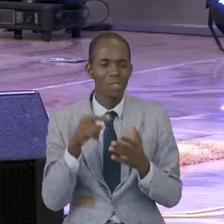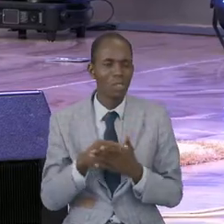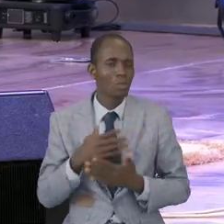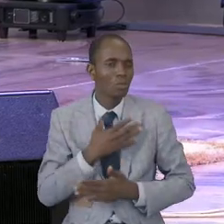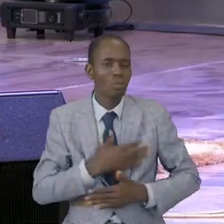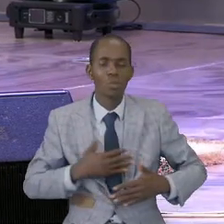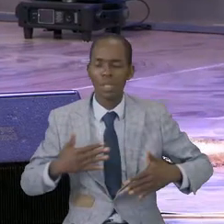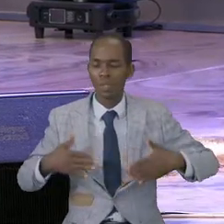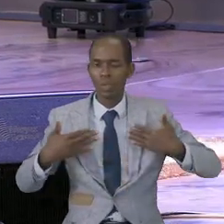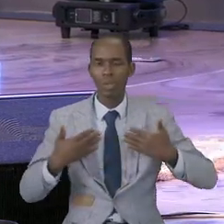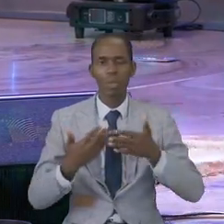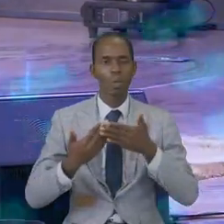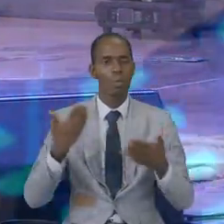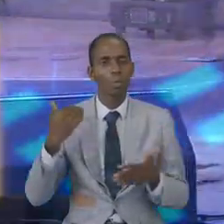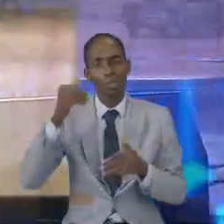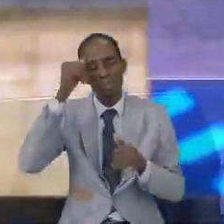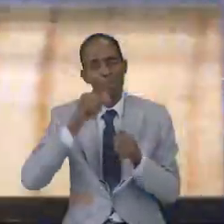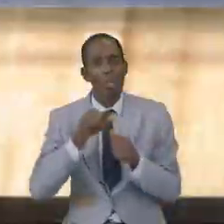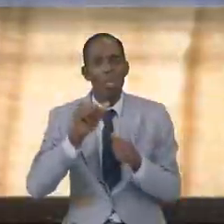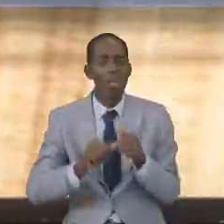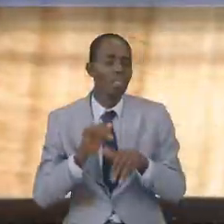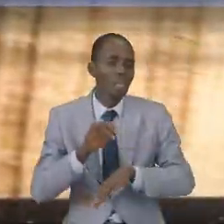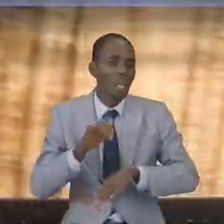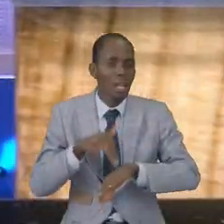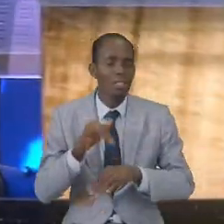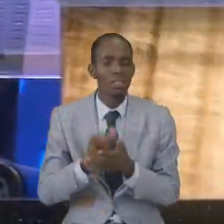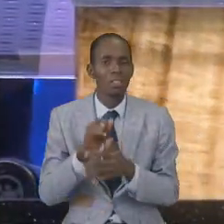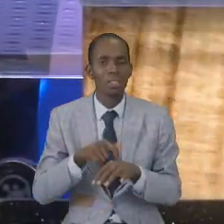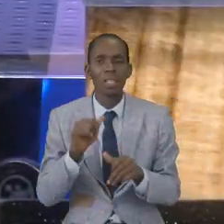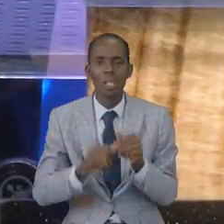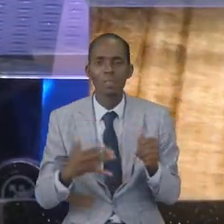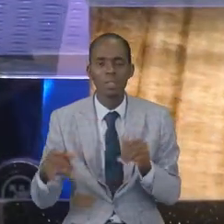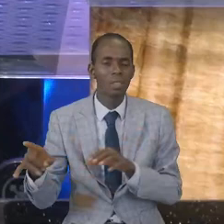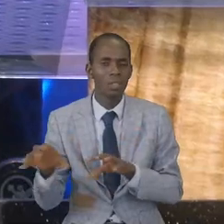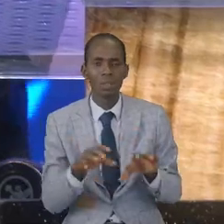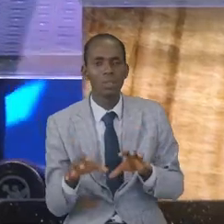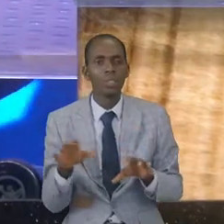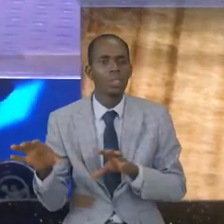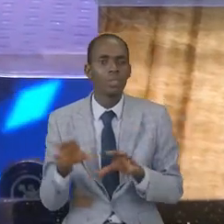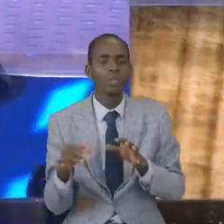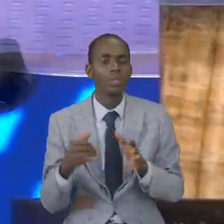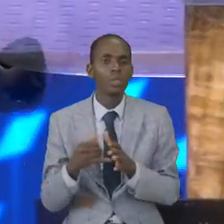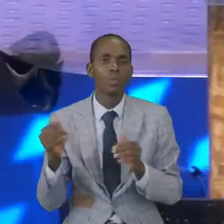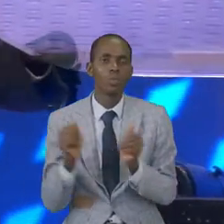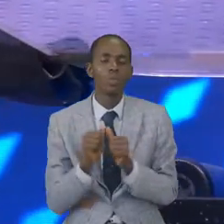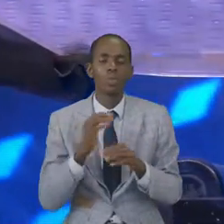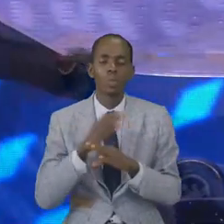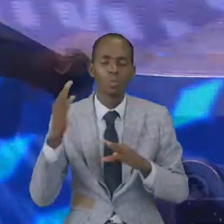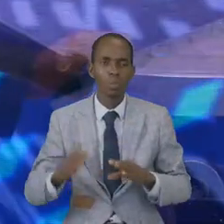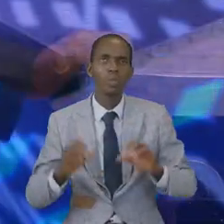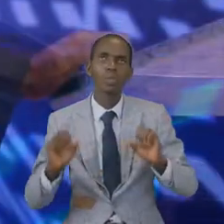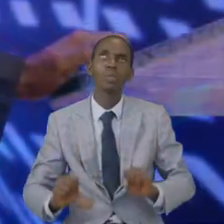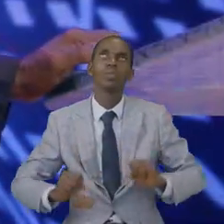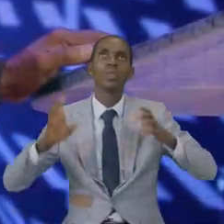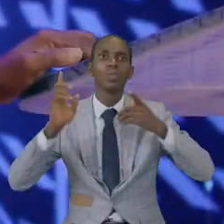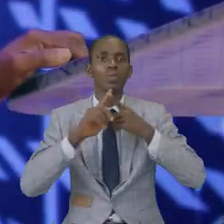remember at that time, anything they did with total devotion unto the Lord. They were in